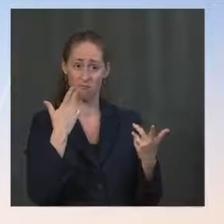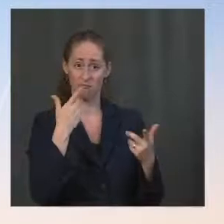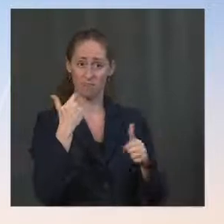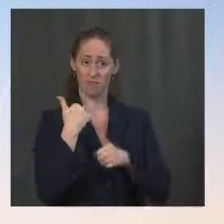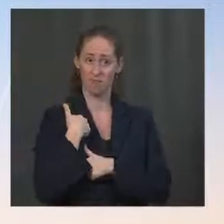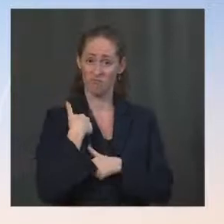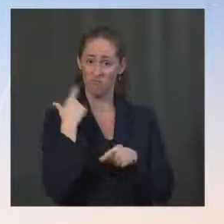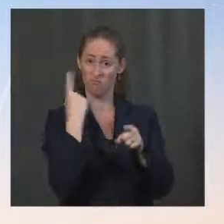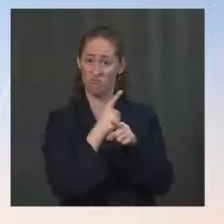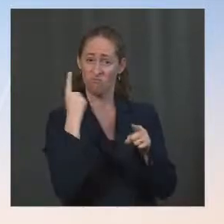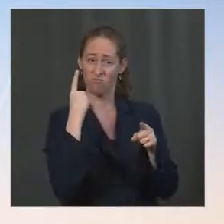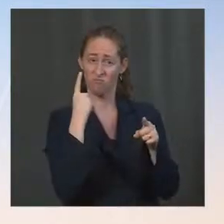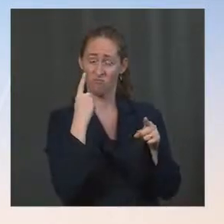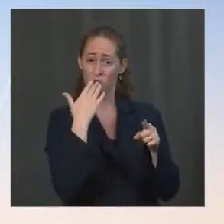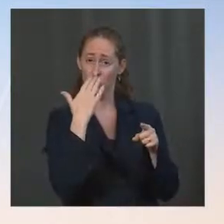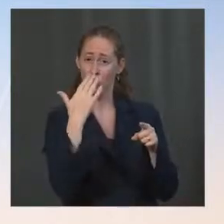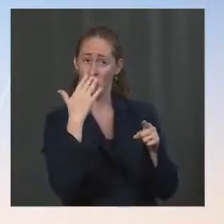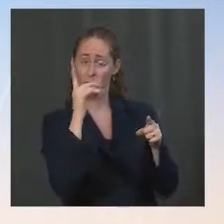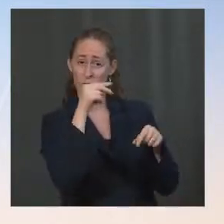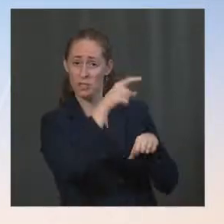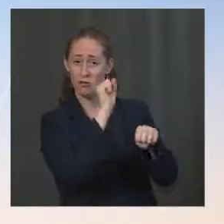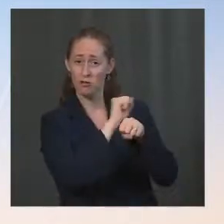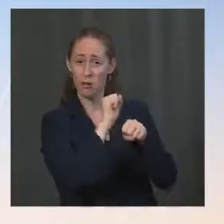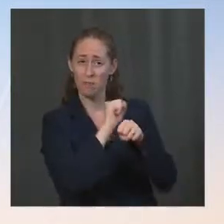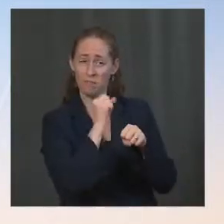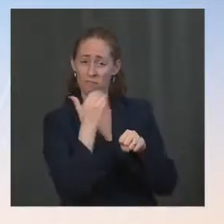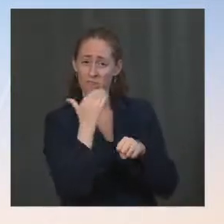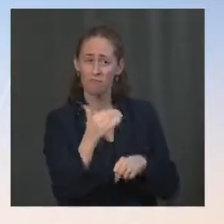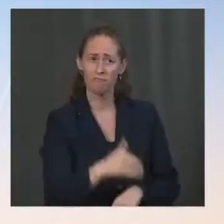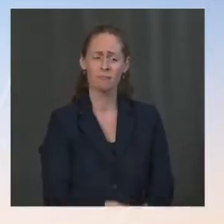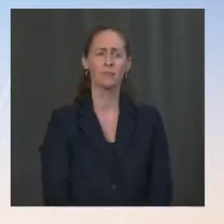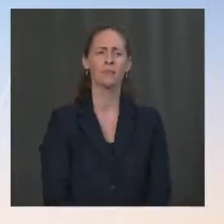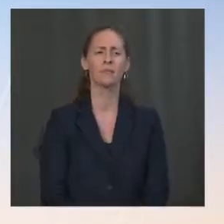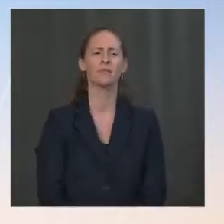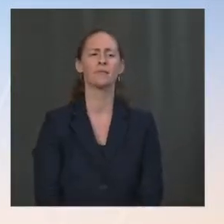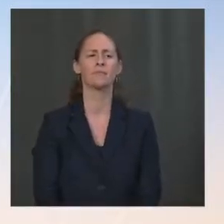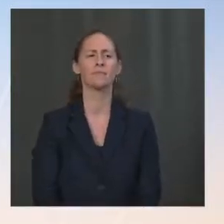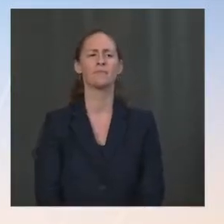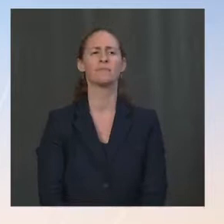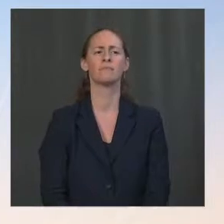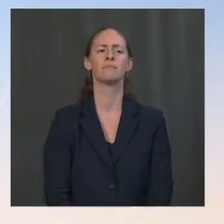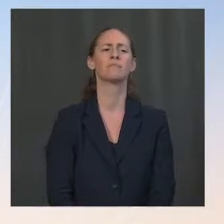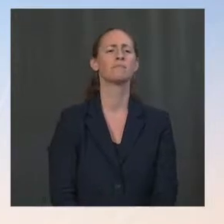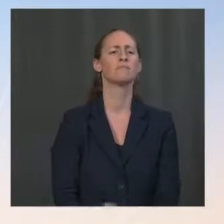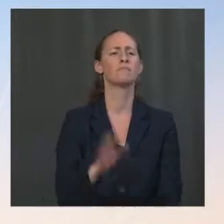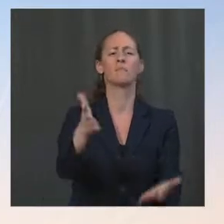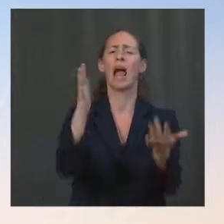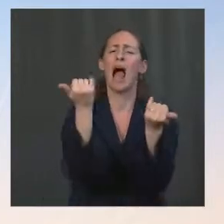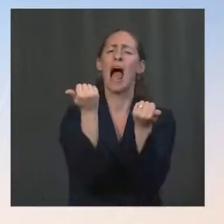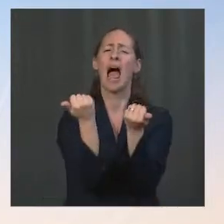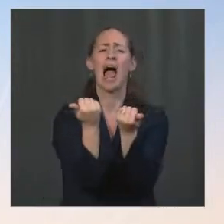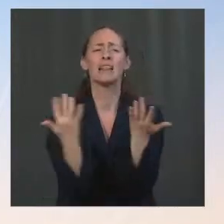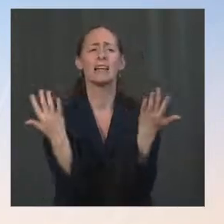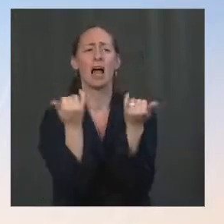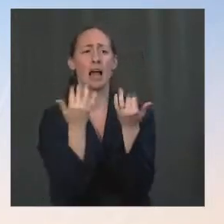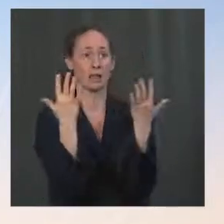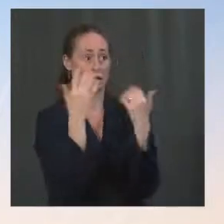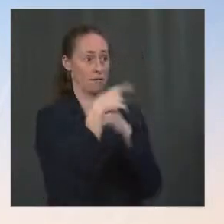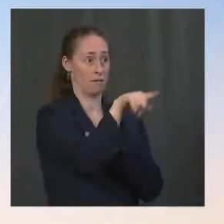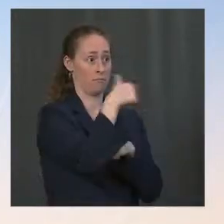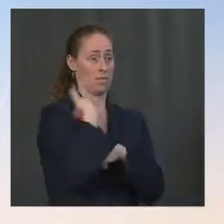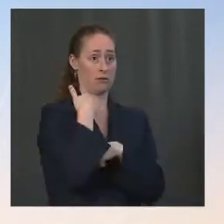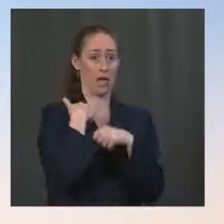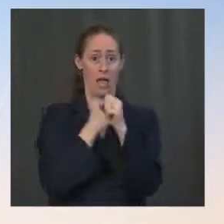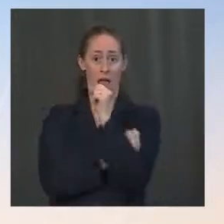ground? Well, I would say first that anything the U.S. military has asked for as they're working